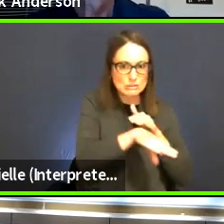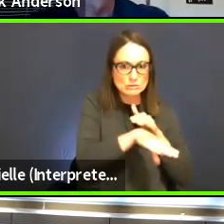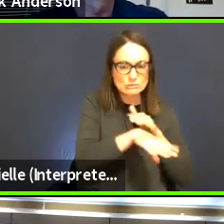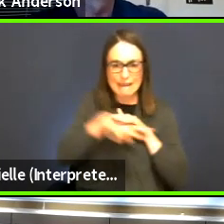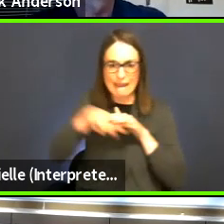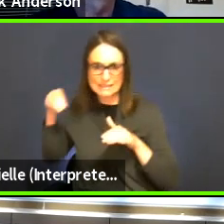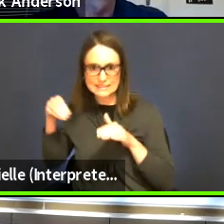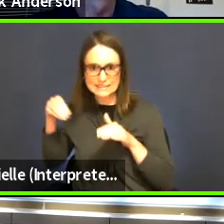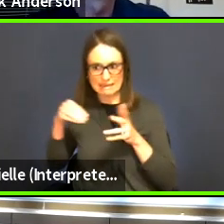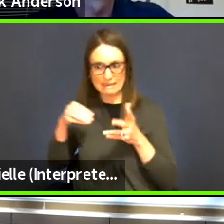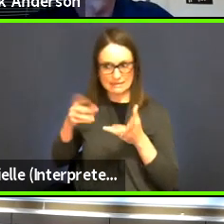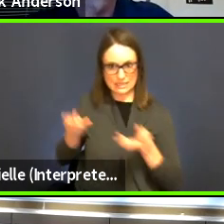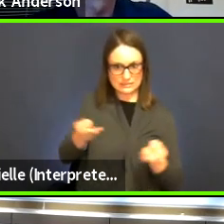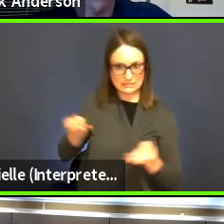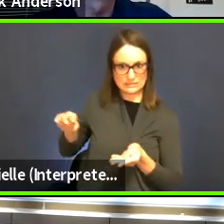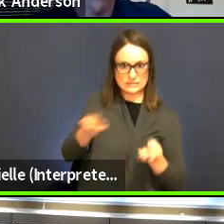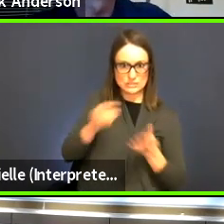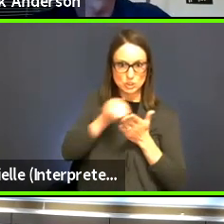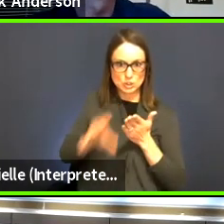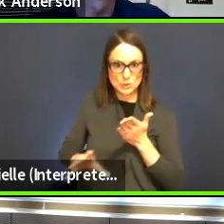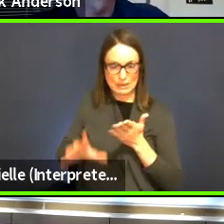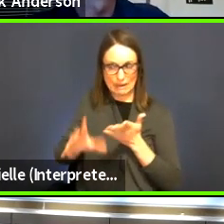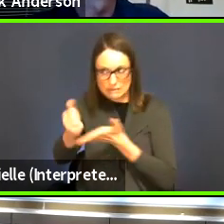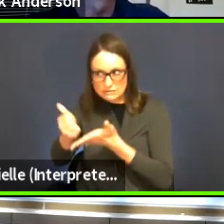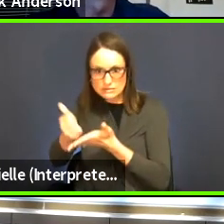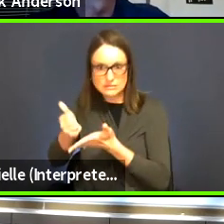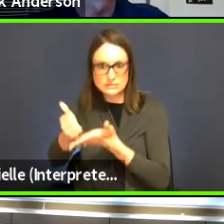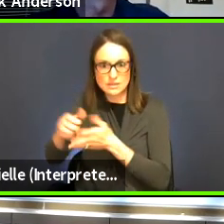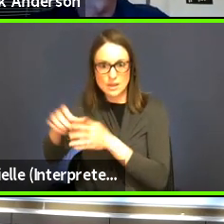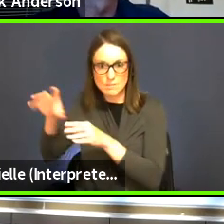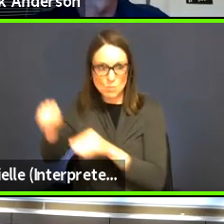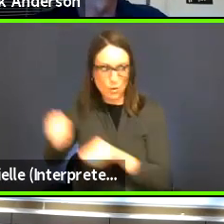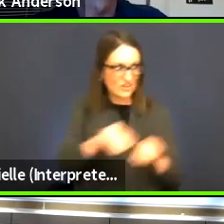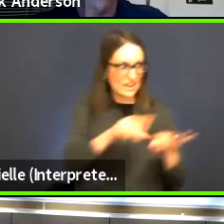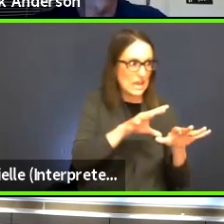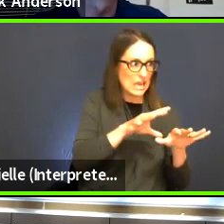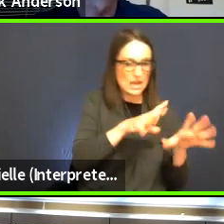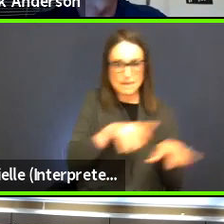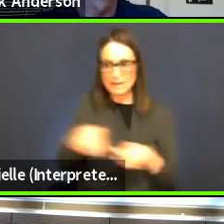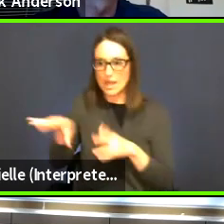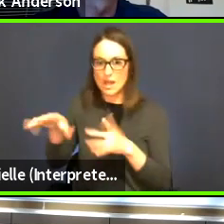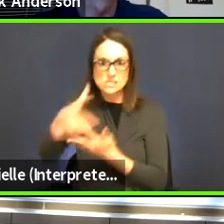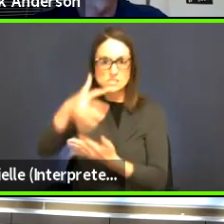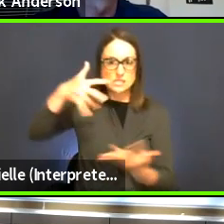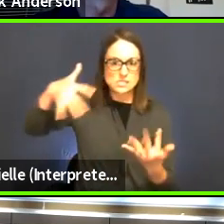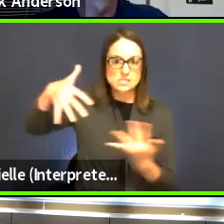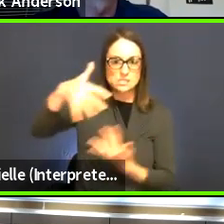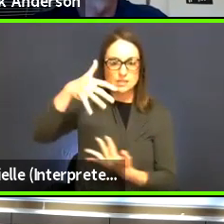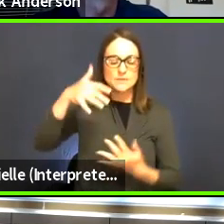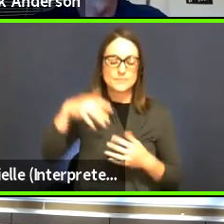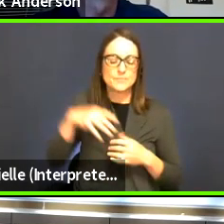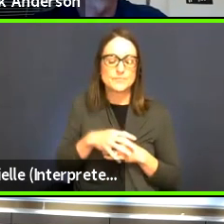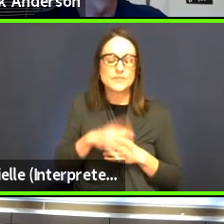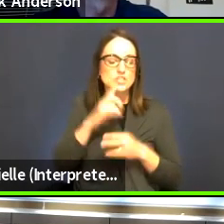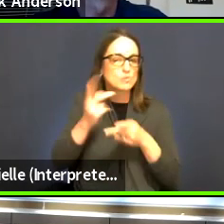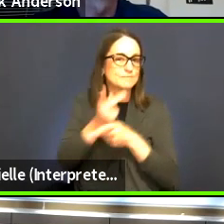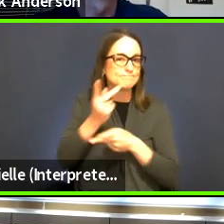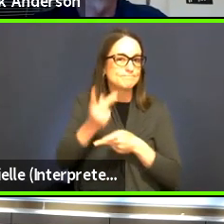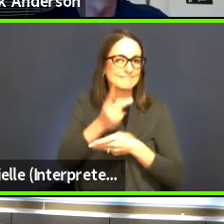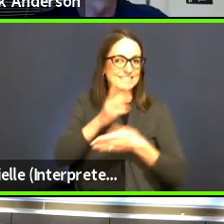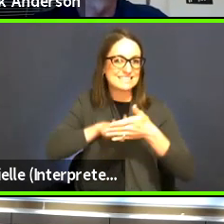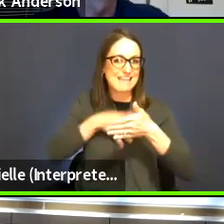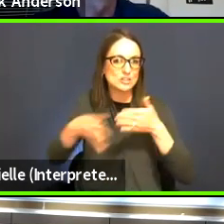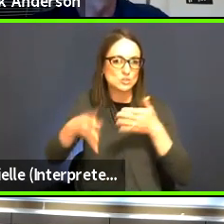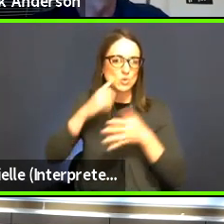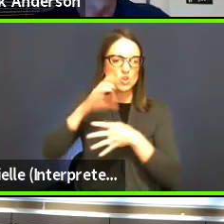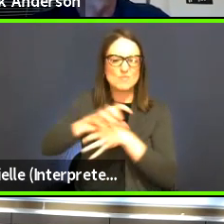students moving in and coming back out to get their things, that kind of thing. So we're looking at a schedule, reservation